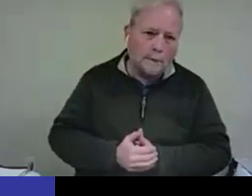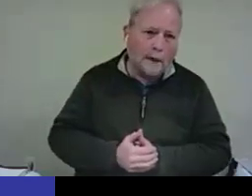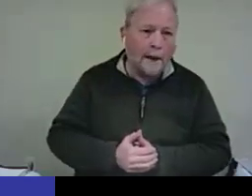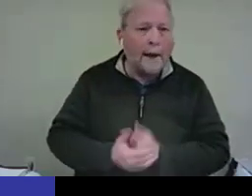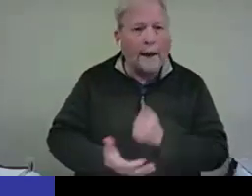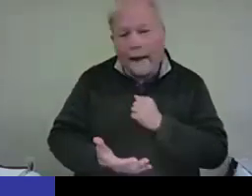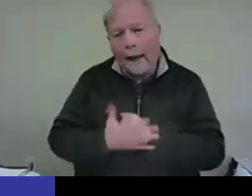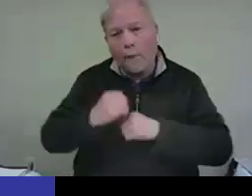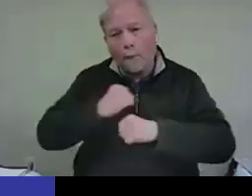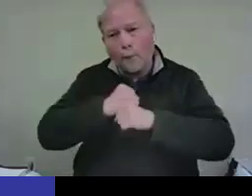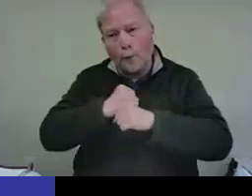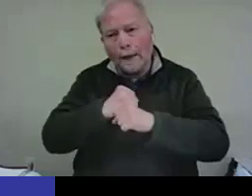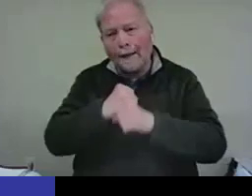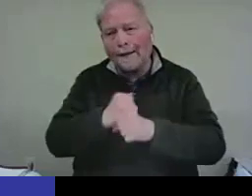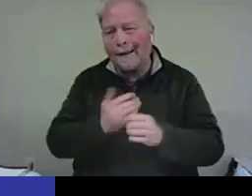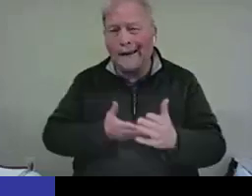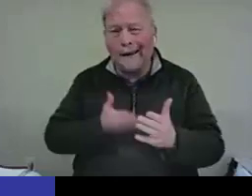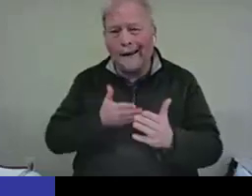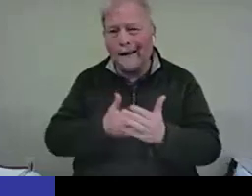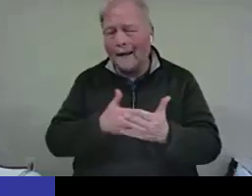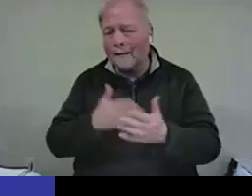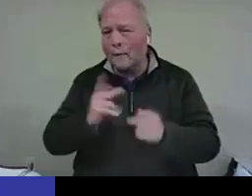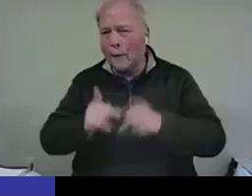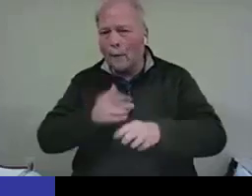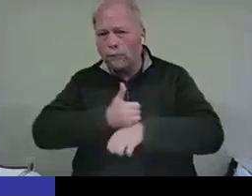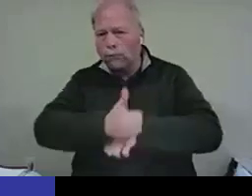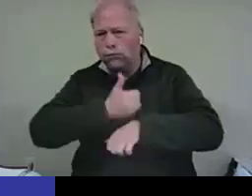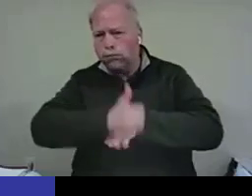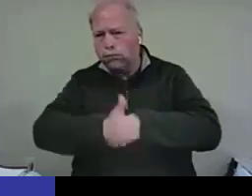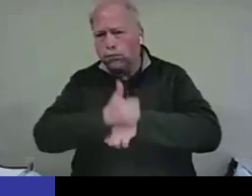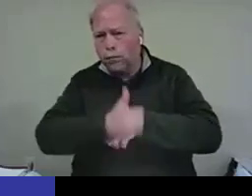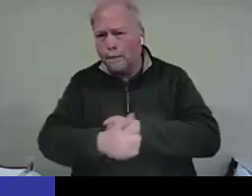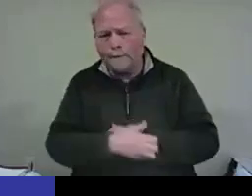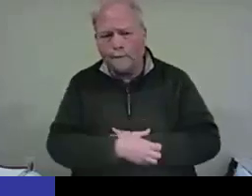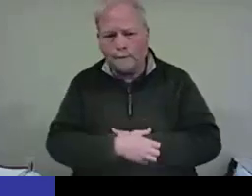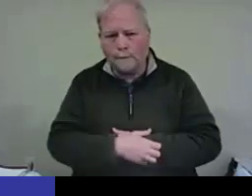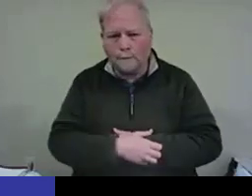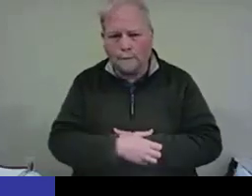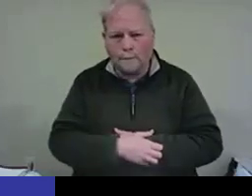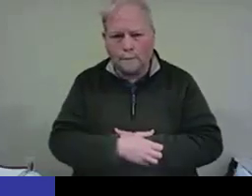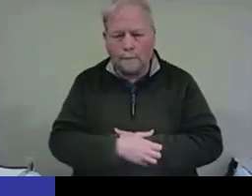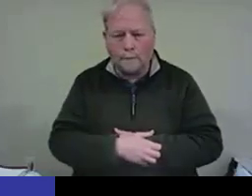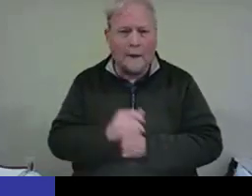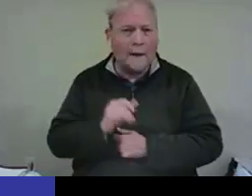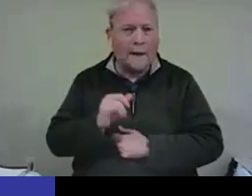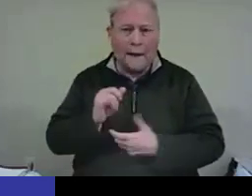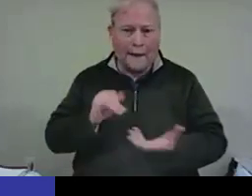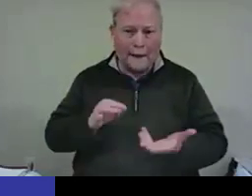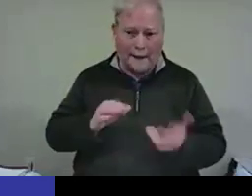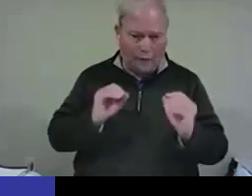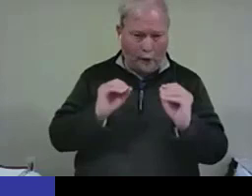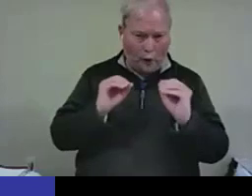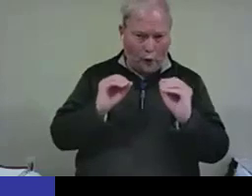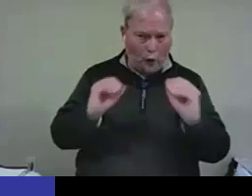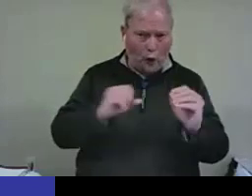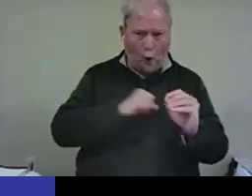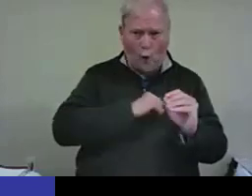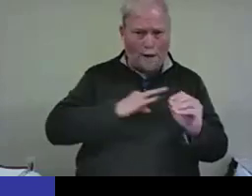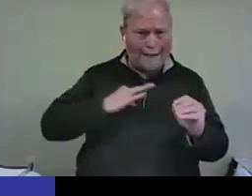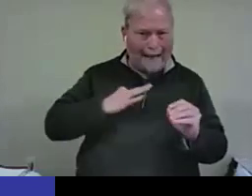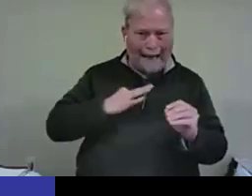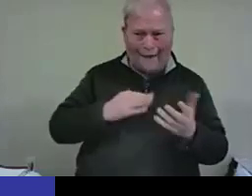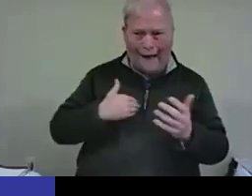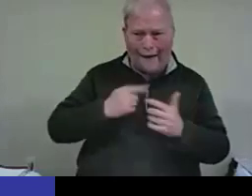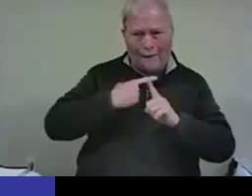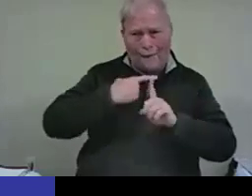Again, the idea of not having a single staff member that has a positive relationship with a student is, well, one, it's heartbreaking